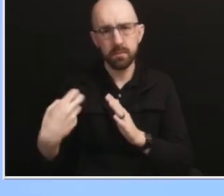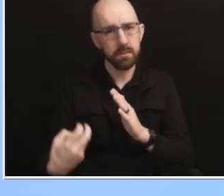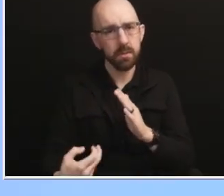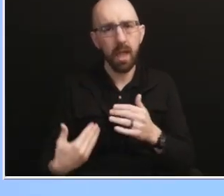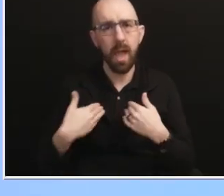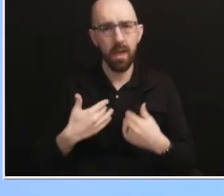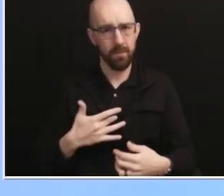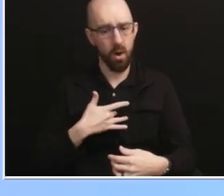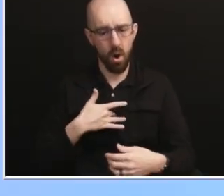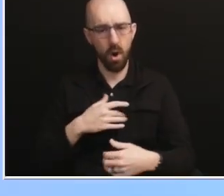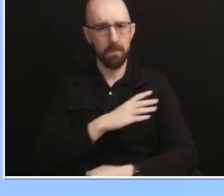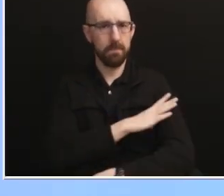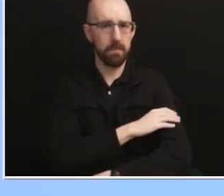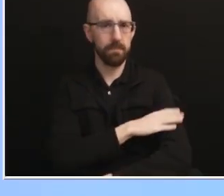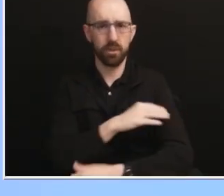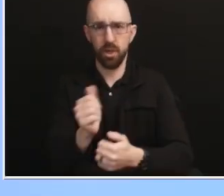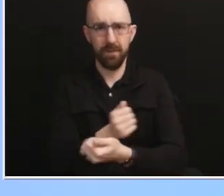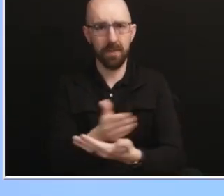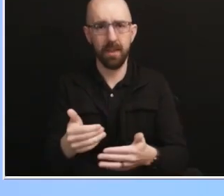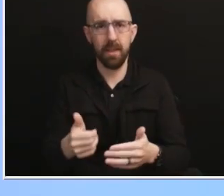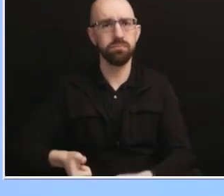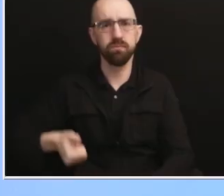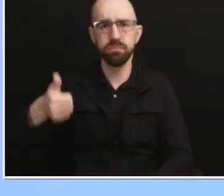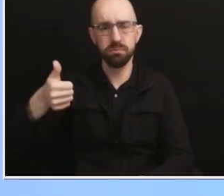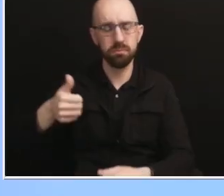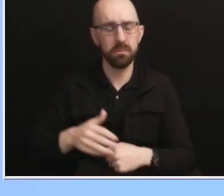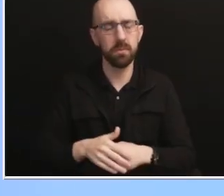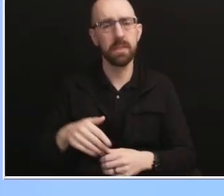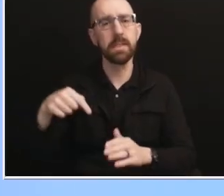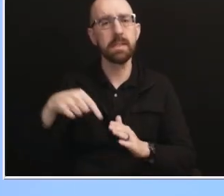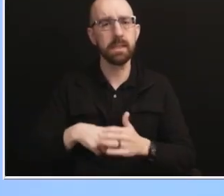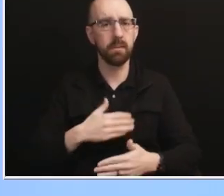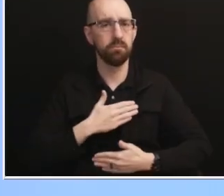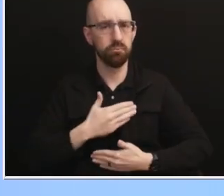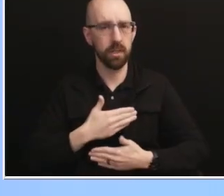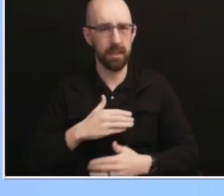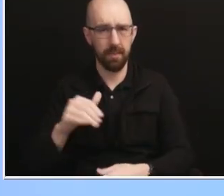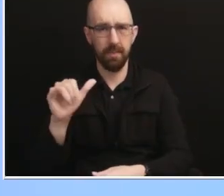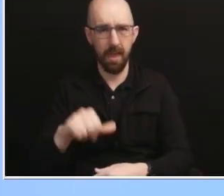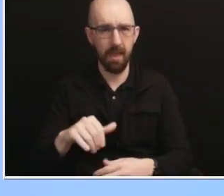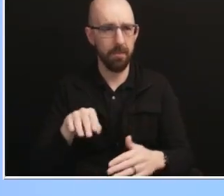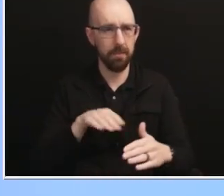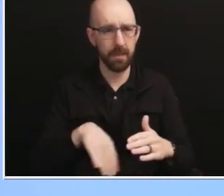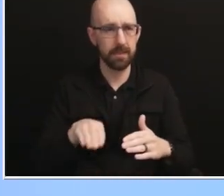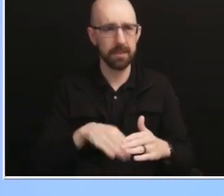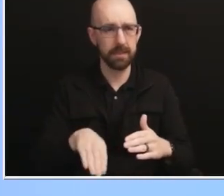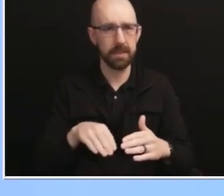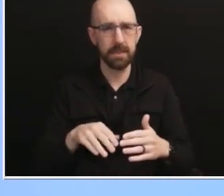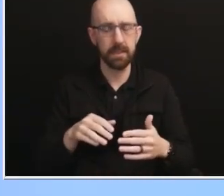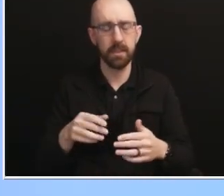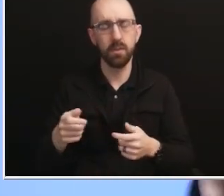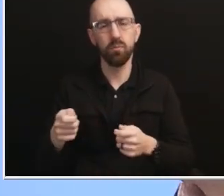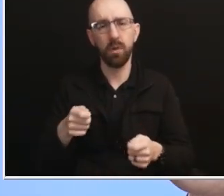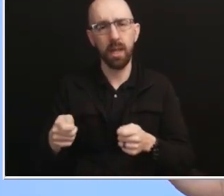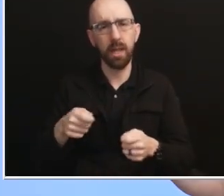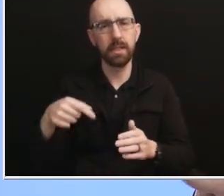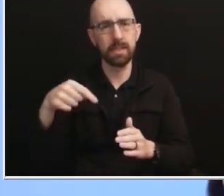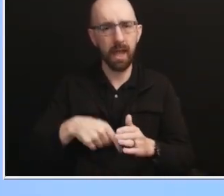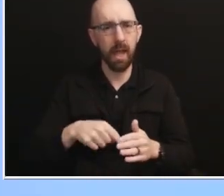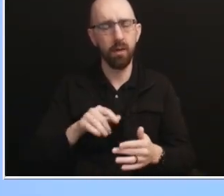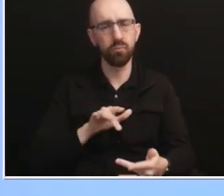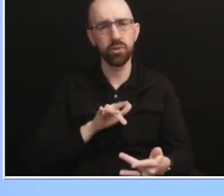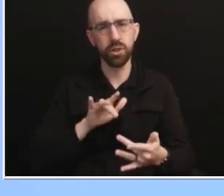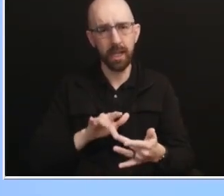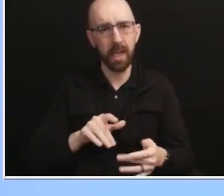blood pressure and everything increase. Deep breathing is it basically downregulates. It reaches in and turns off the